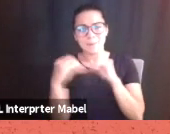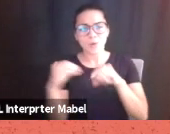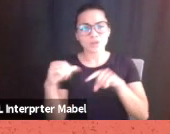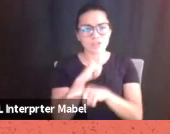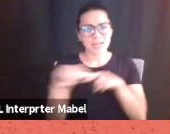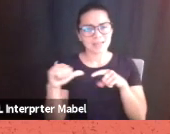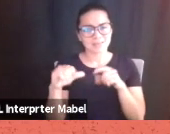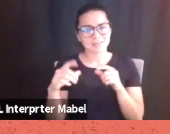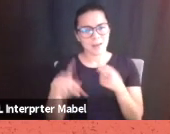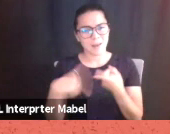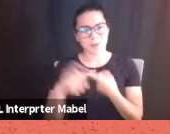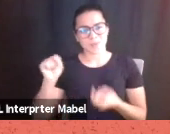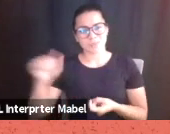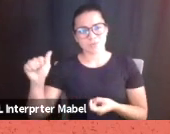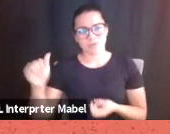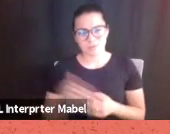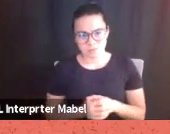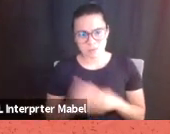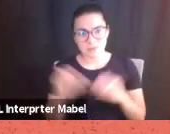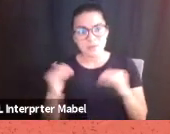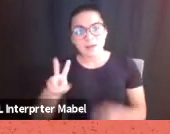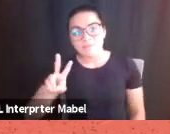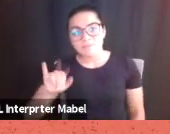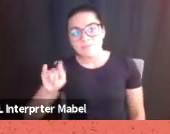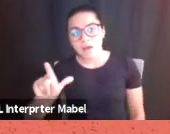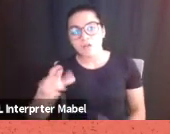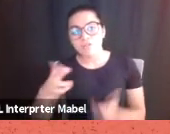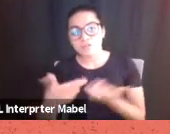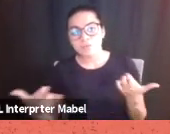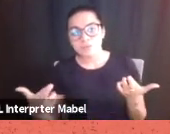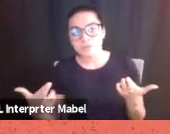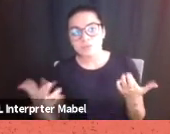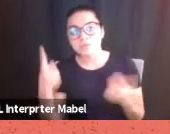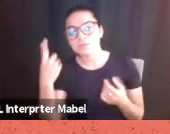And lastly, on vital resources, I held off